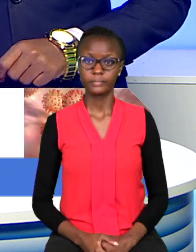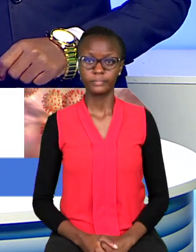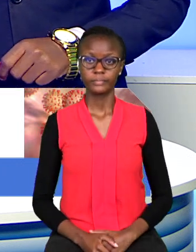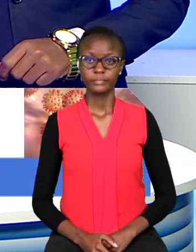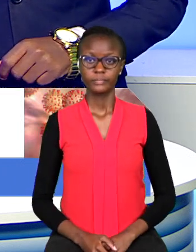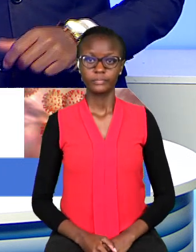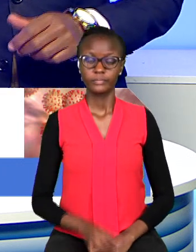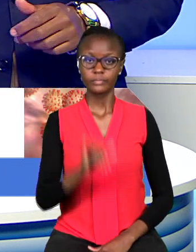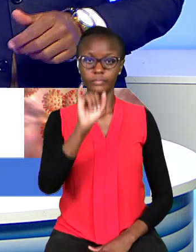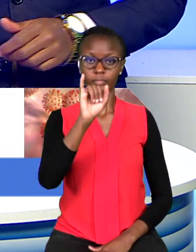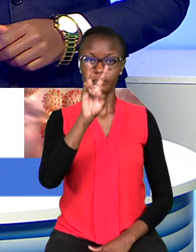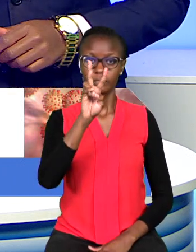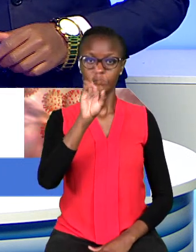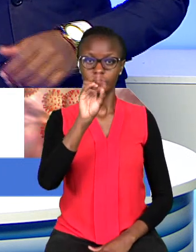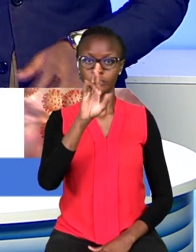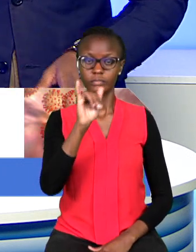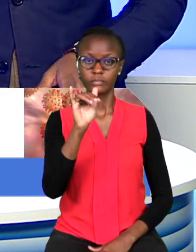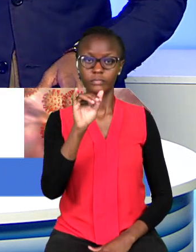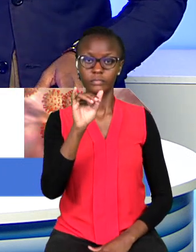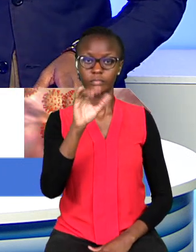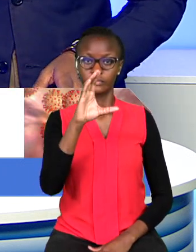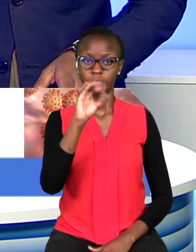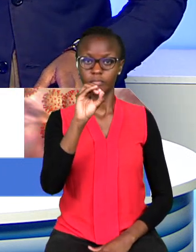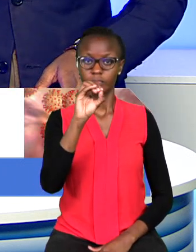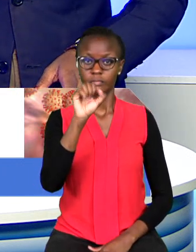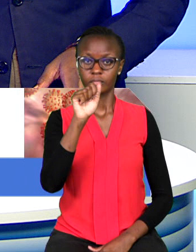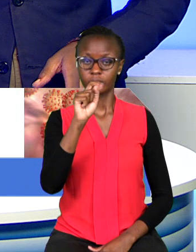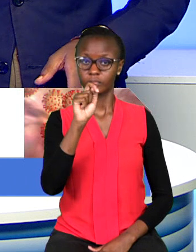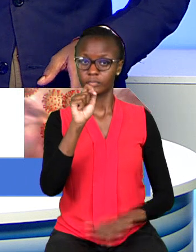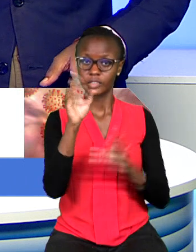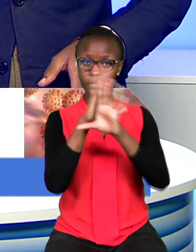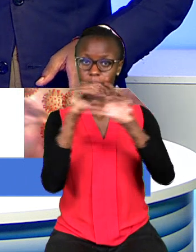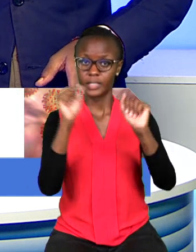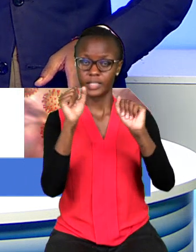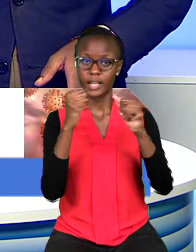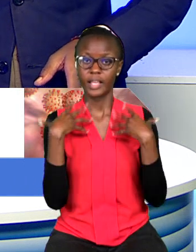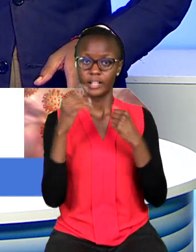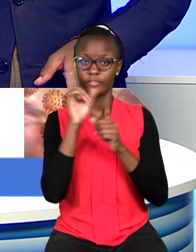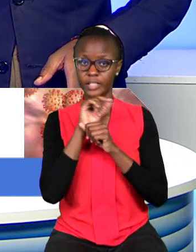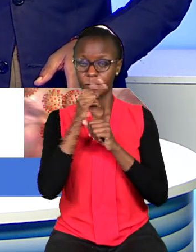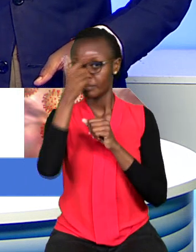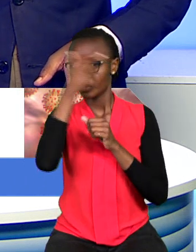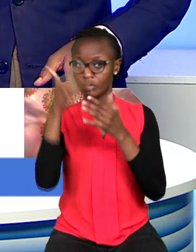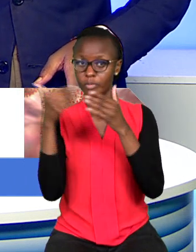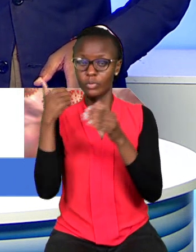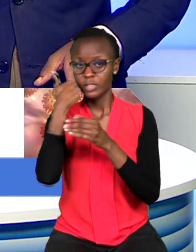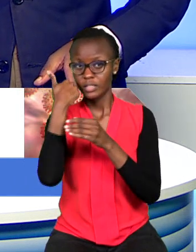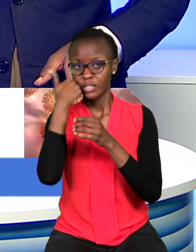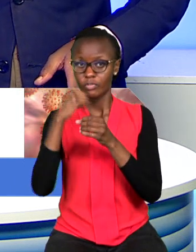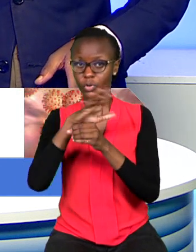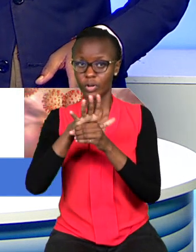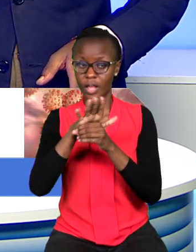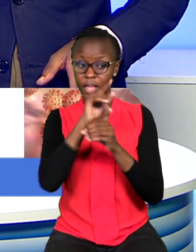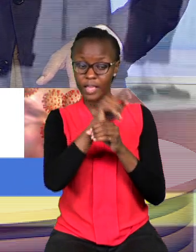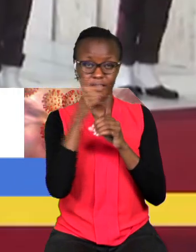Ivory Coast President Alassane Ouattara has recovered from COVID-19 and resumed his duties. The presidency said that the head of state tested